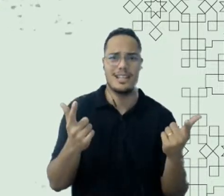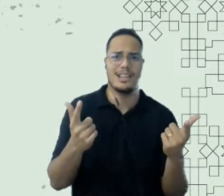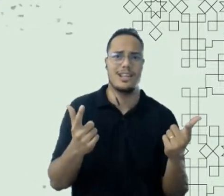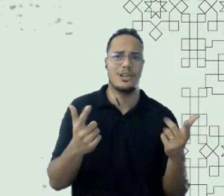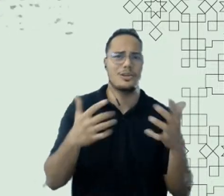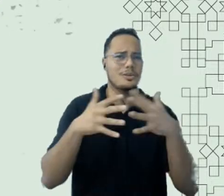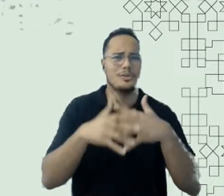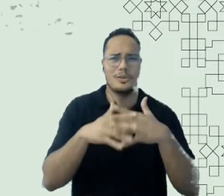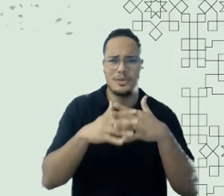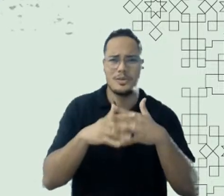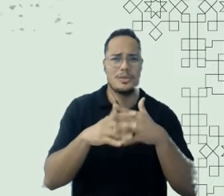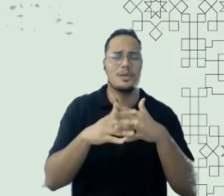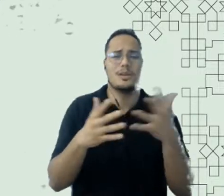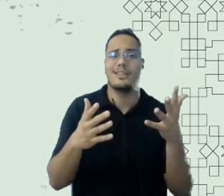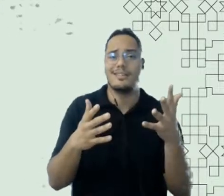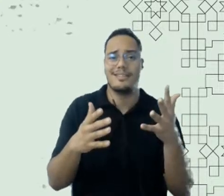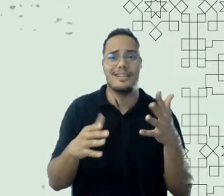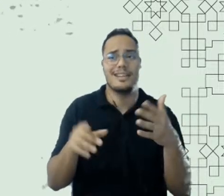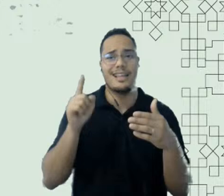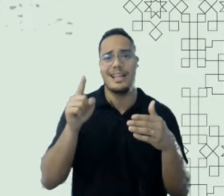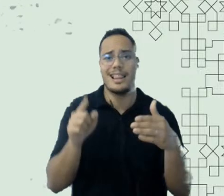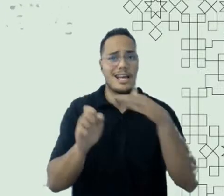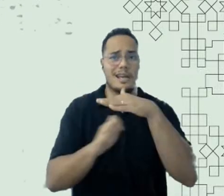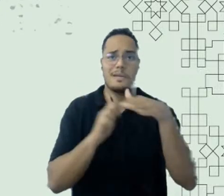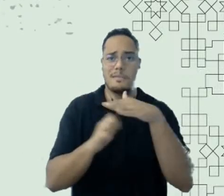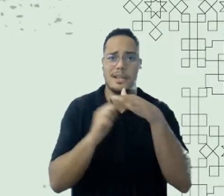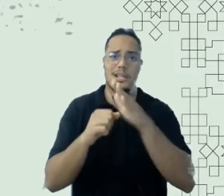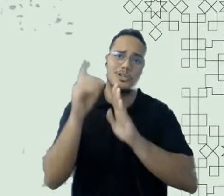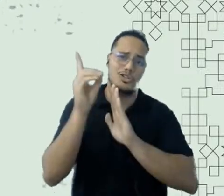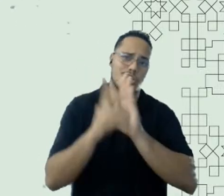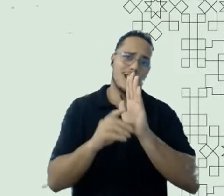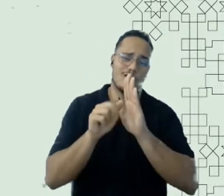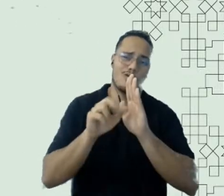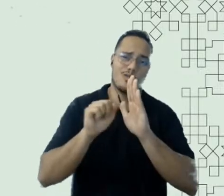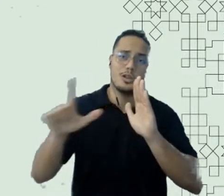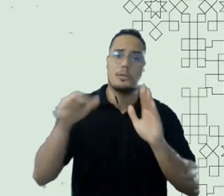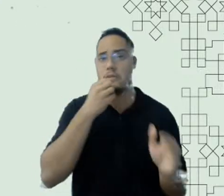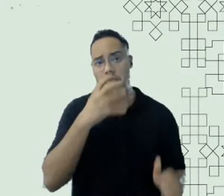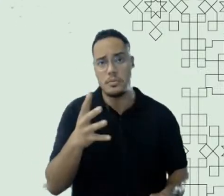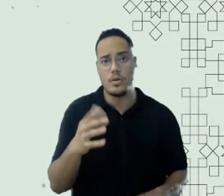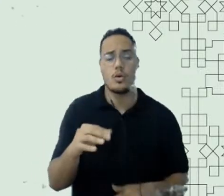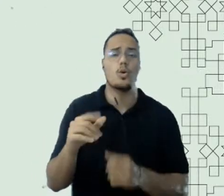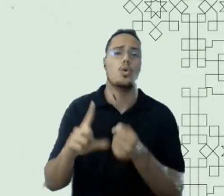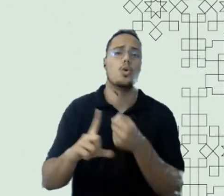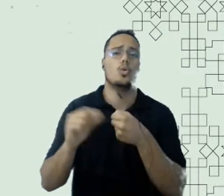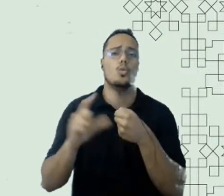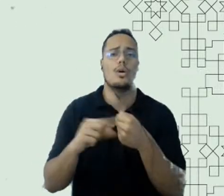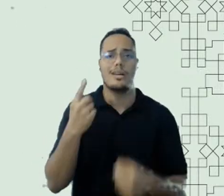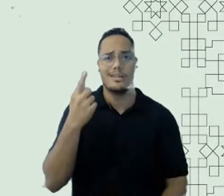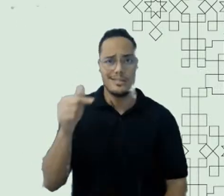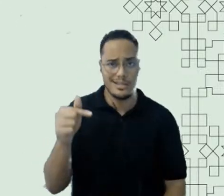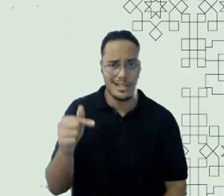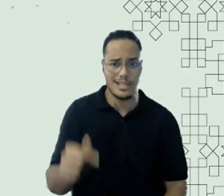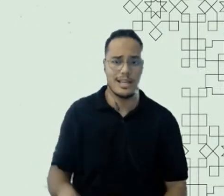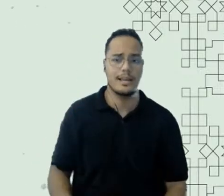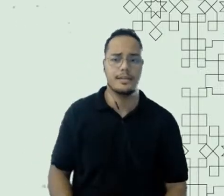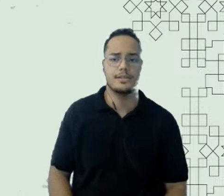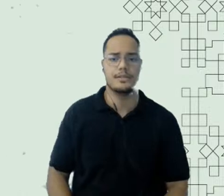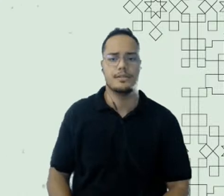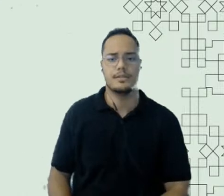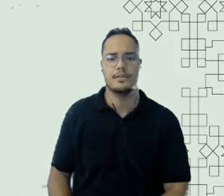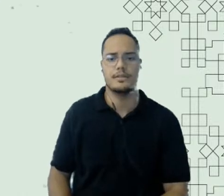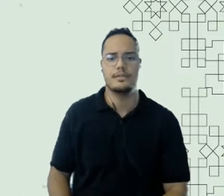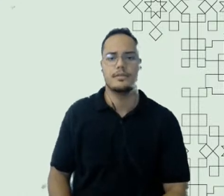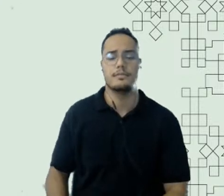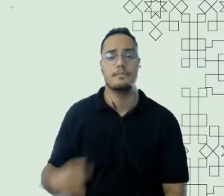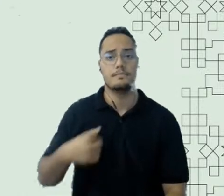The other thing, so Article 17, I don't like it personally. But